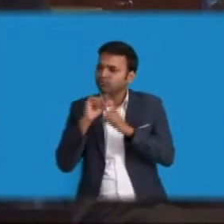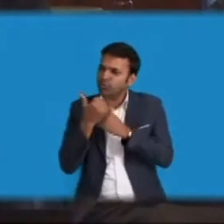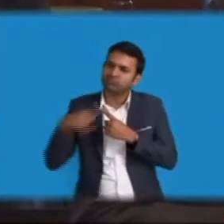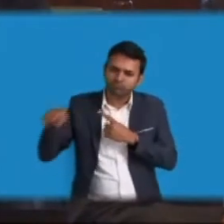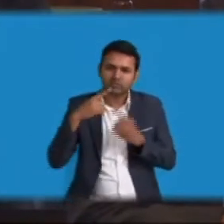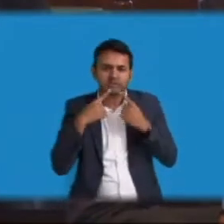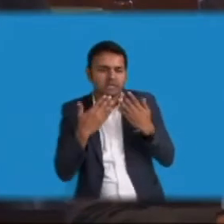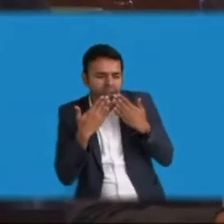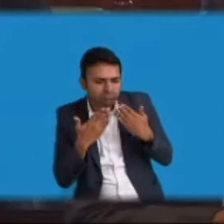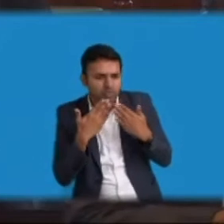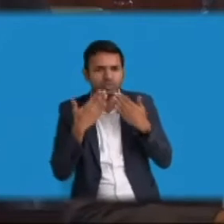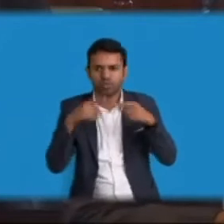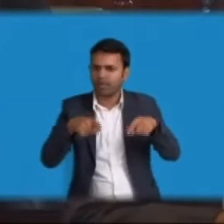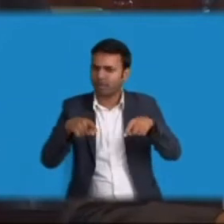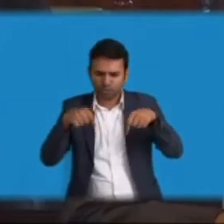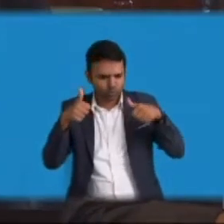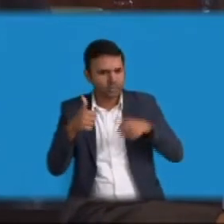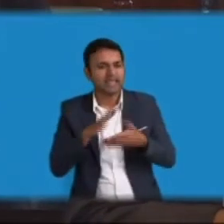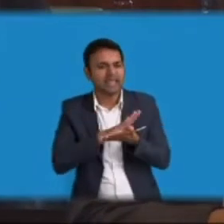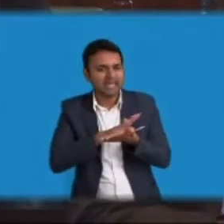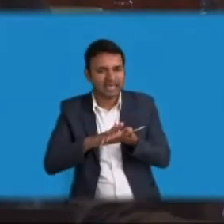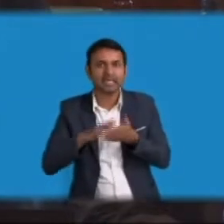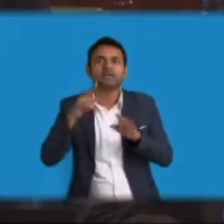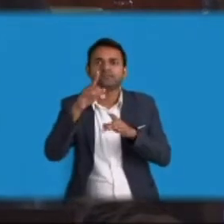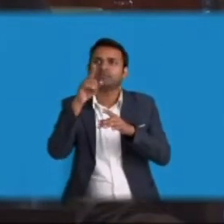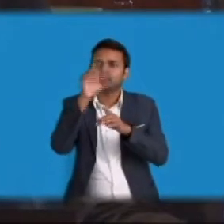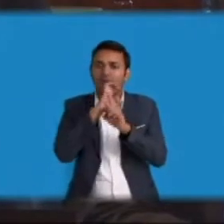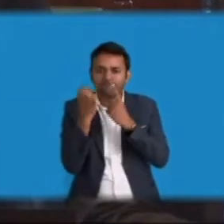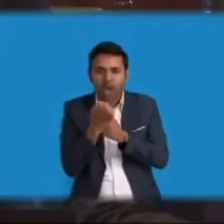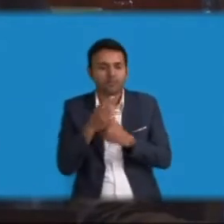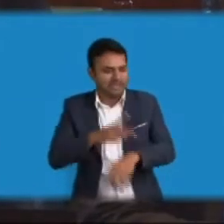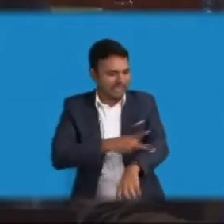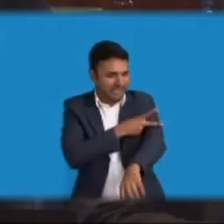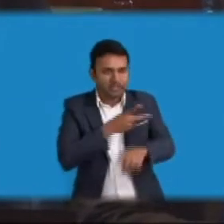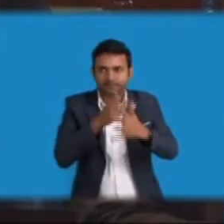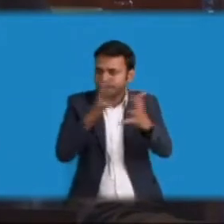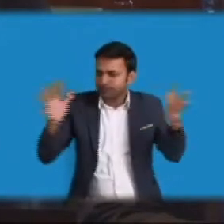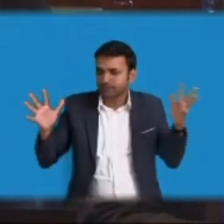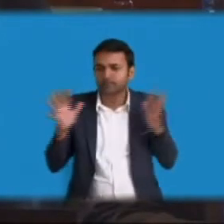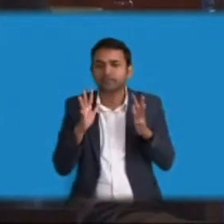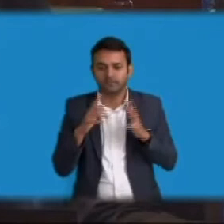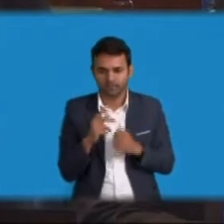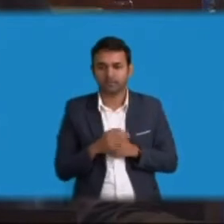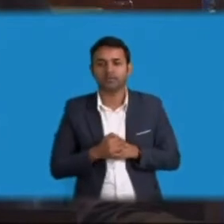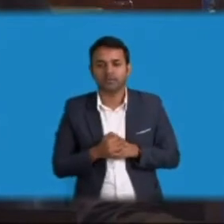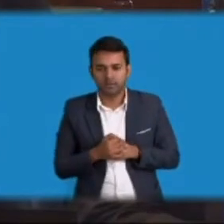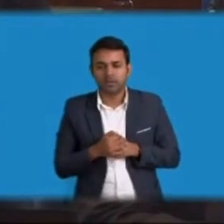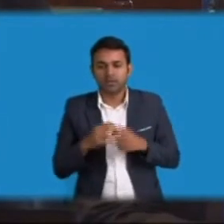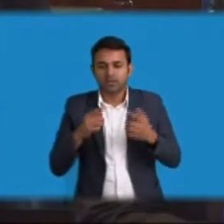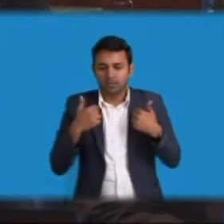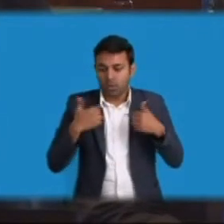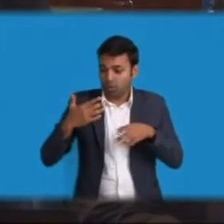environment, Municipal Council has appointed litter prevention officers, and municipal councils reported more